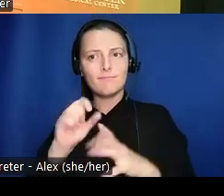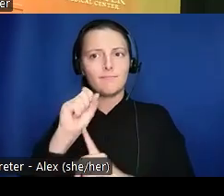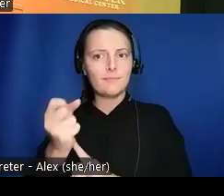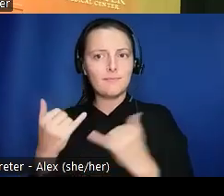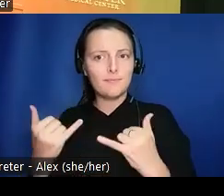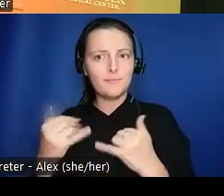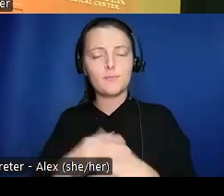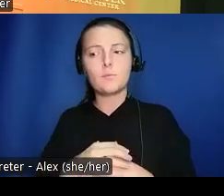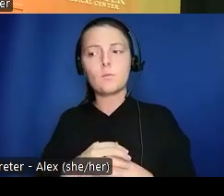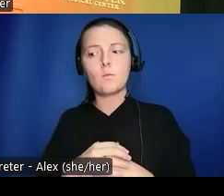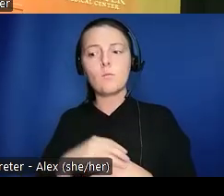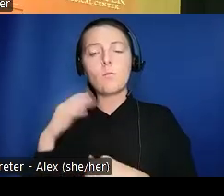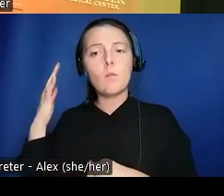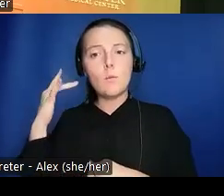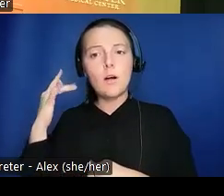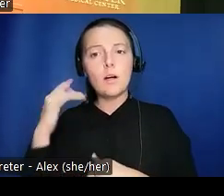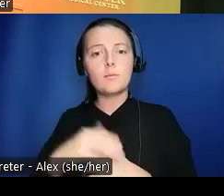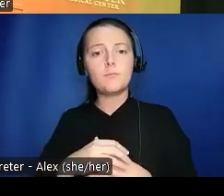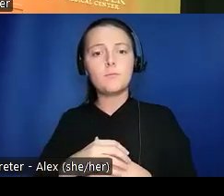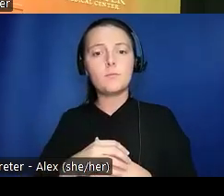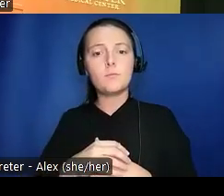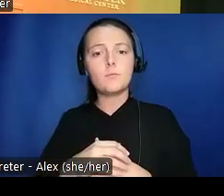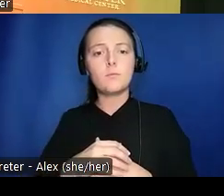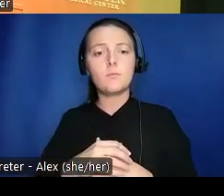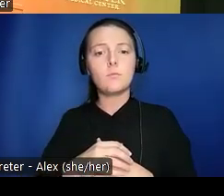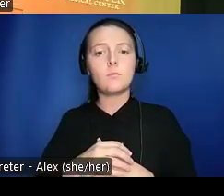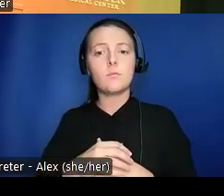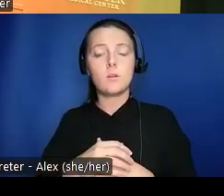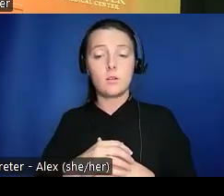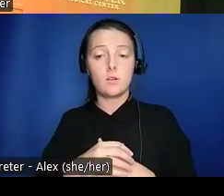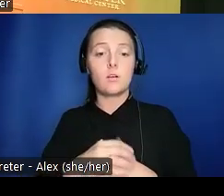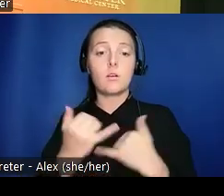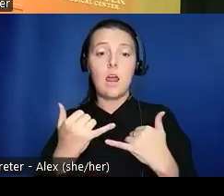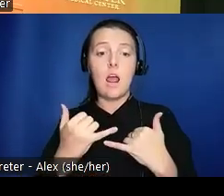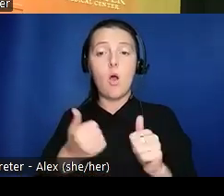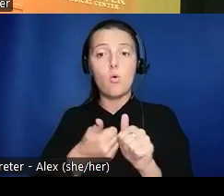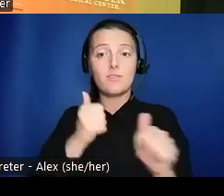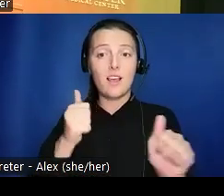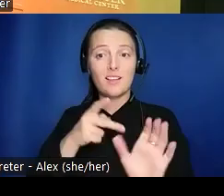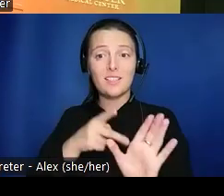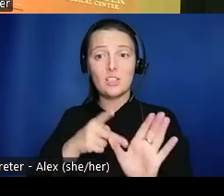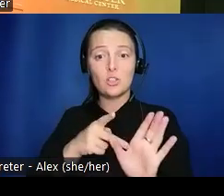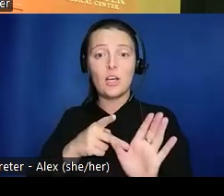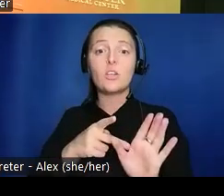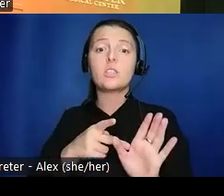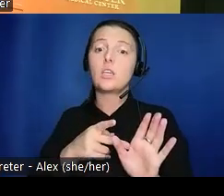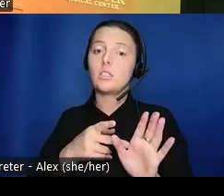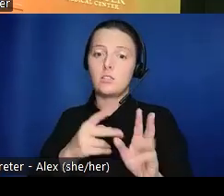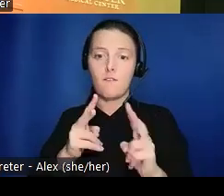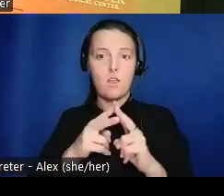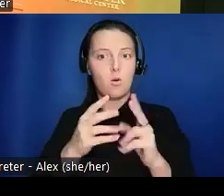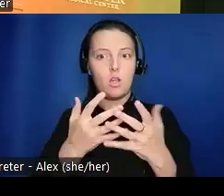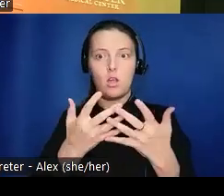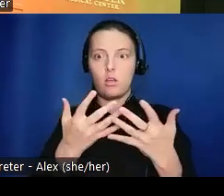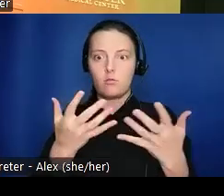the area of telepsychiatry is now saturated with lots of commercial entities such as like Better